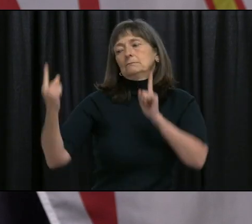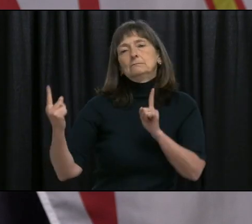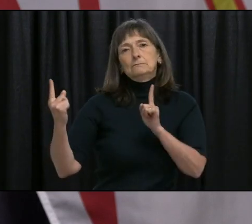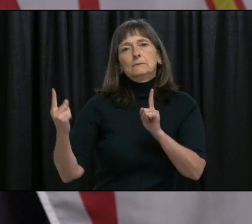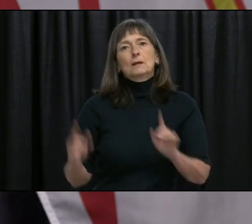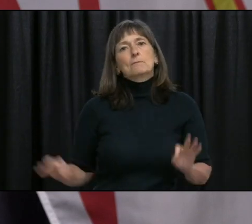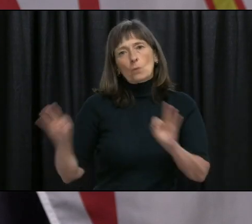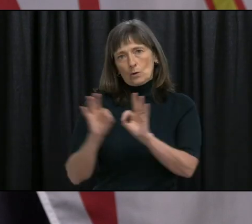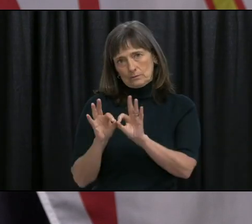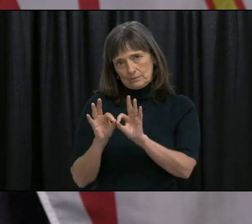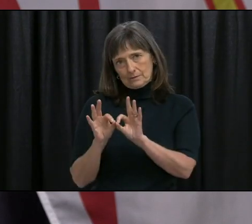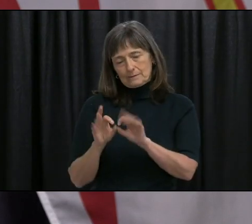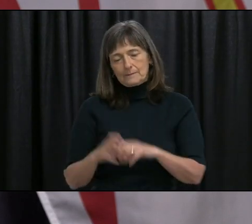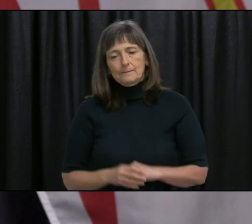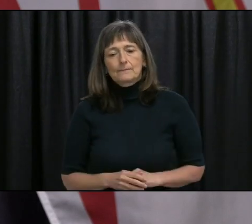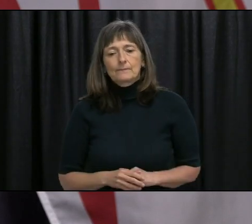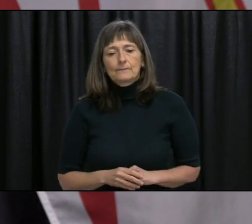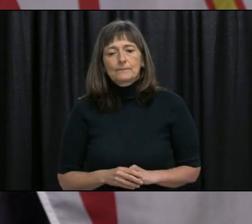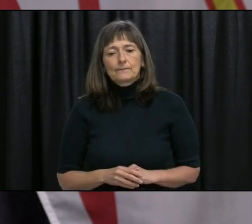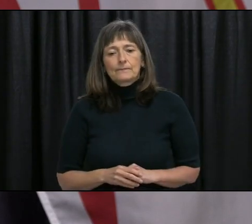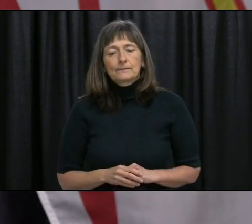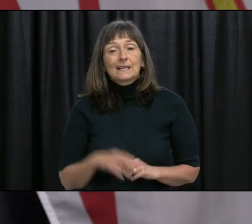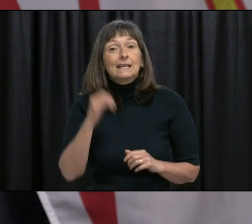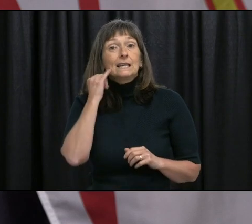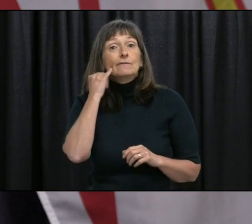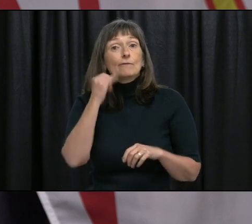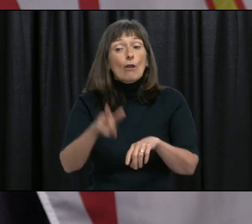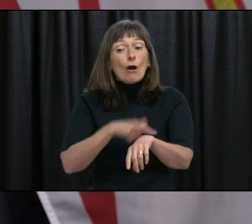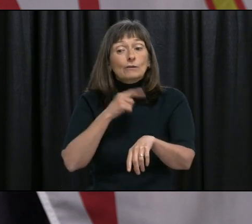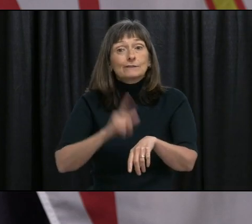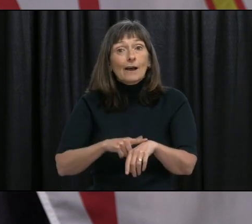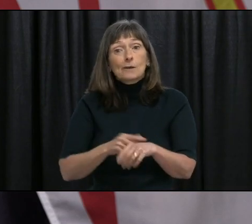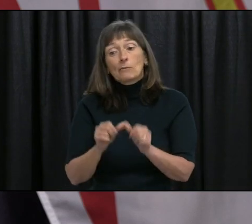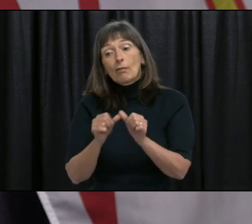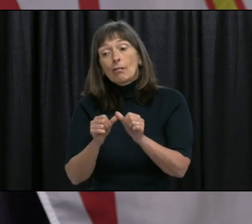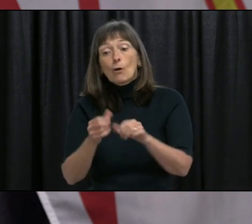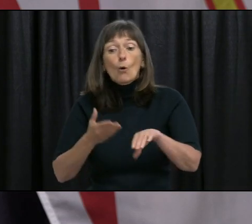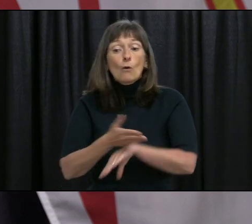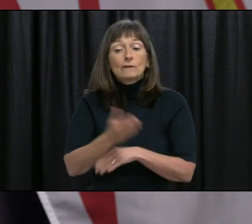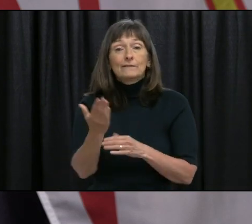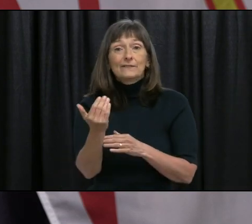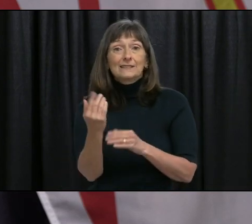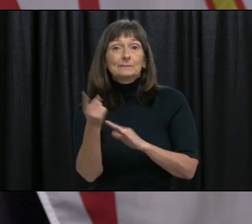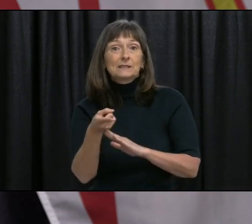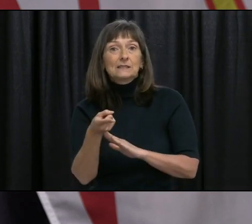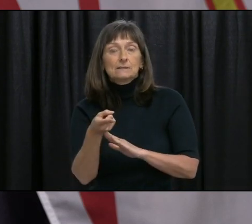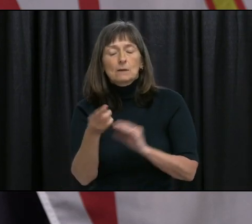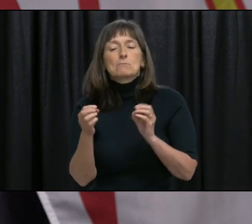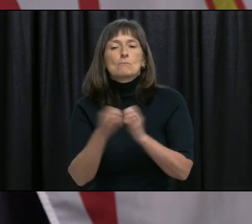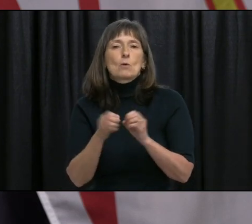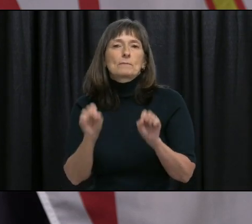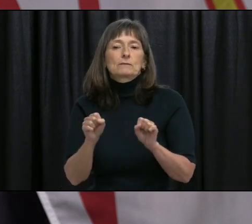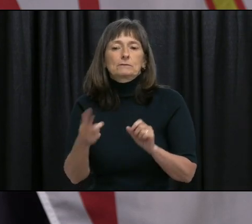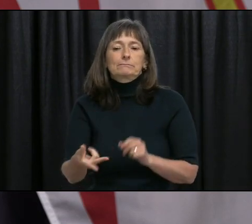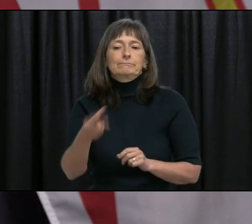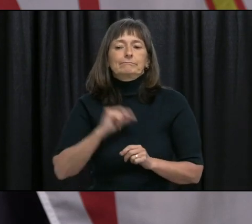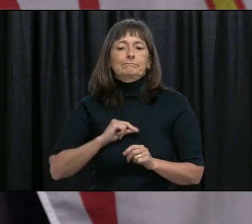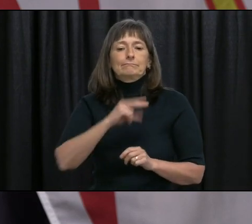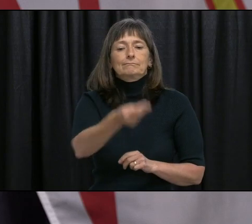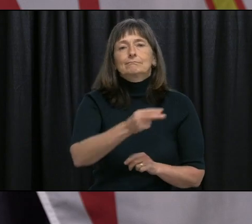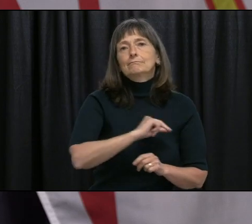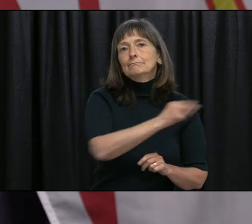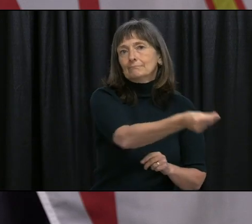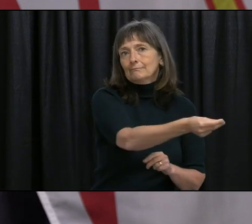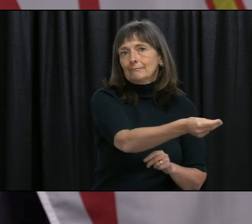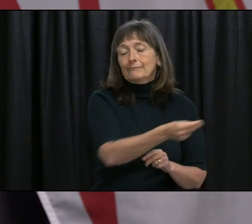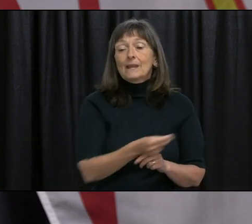virus. We also know the longer the amount of time spent together, the greater the risk of infection, and that it is less risky to spend time together